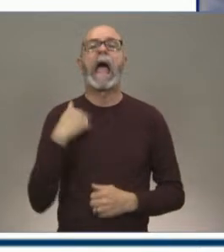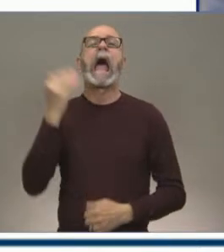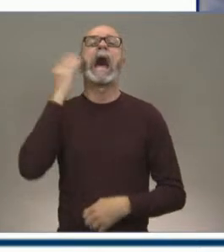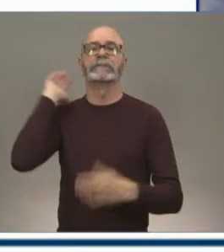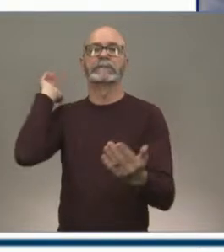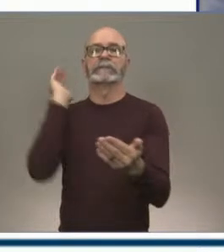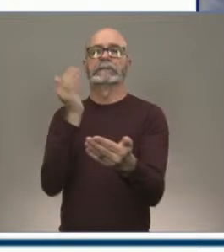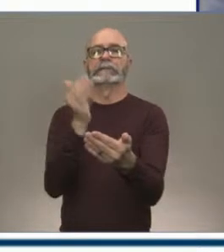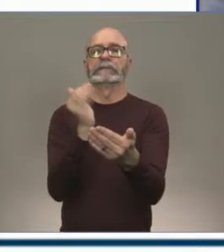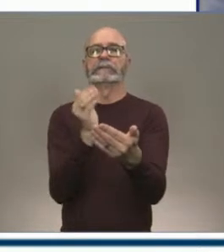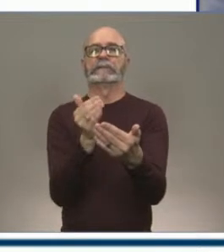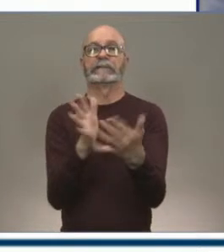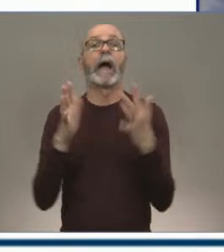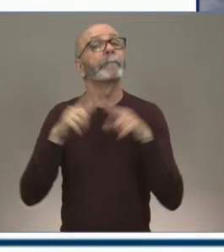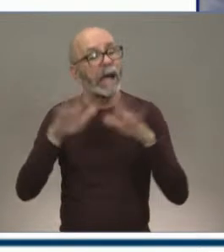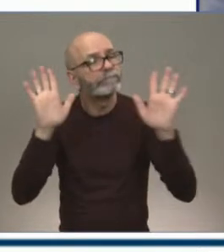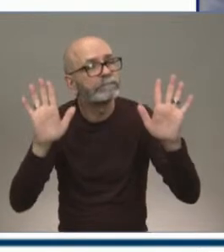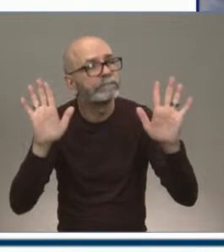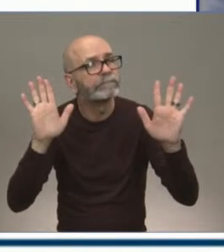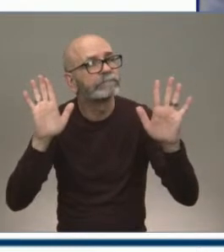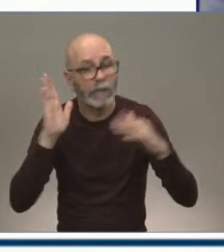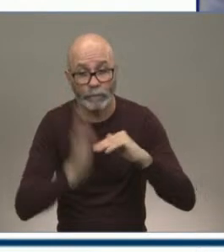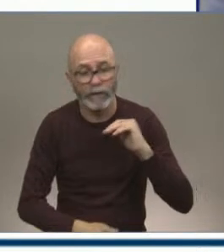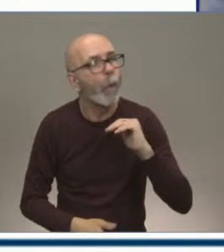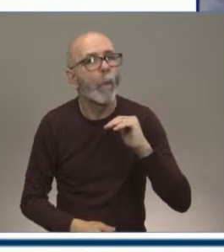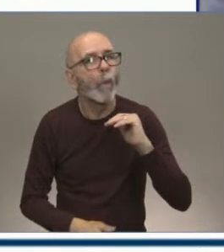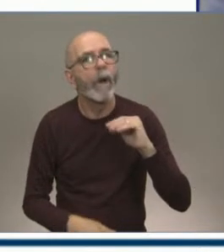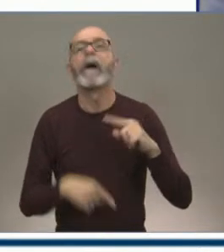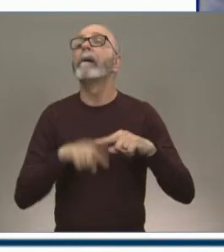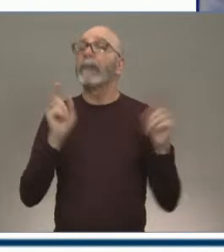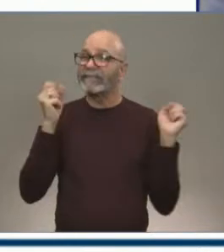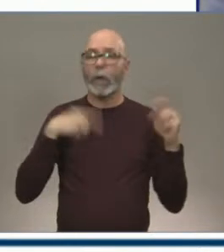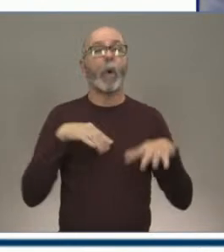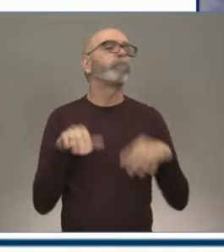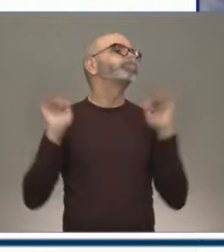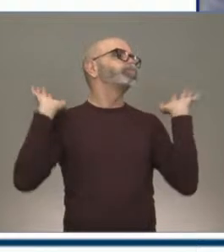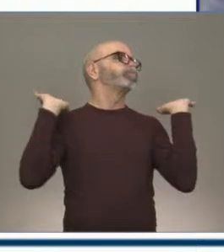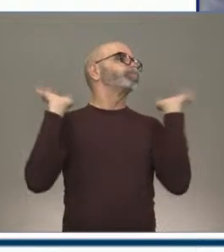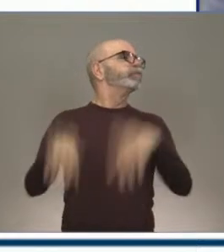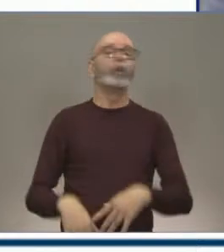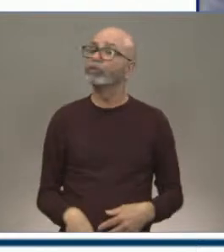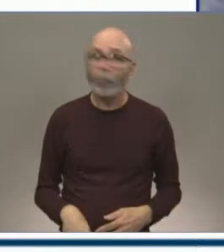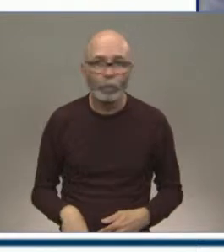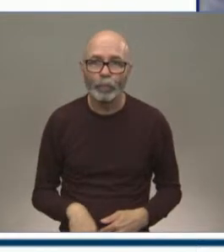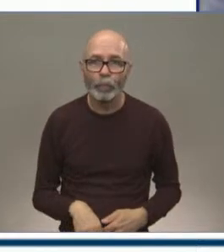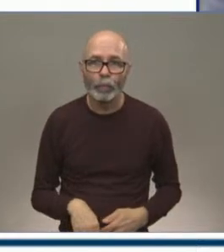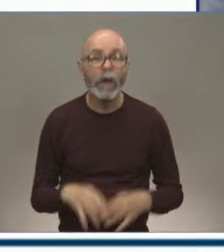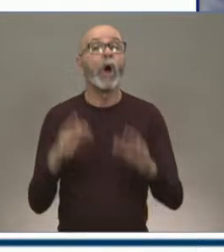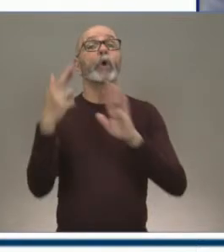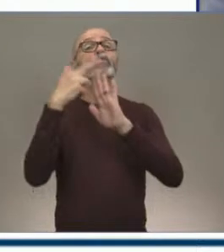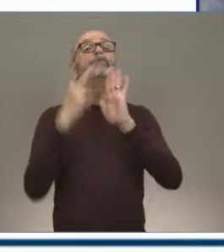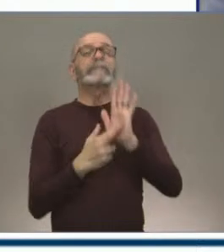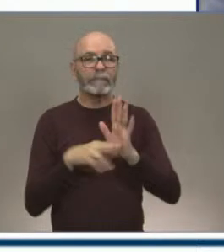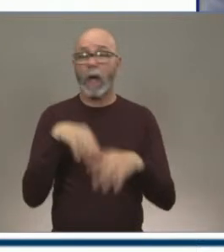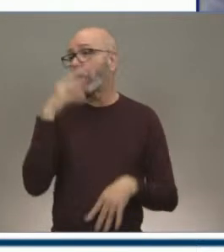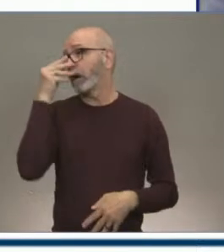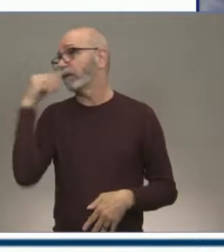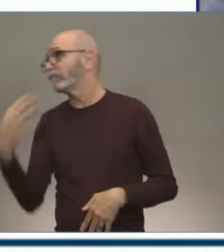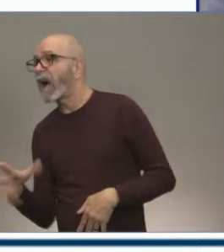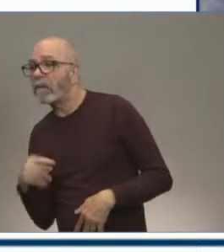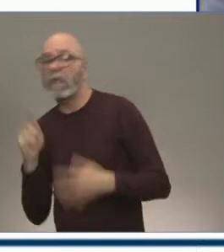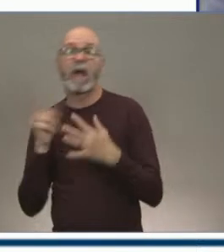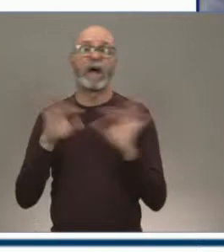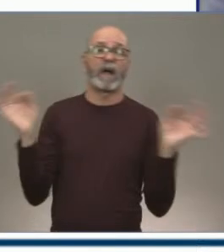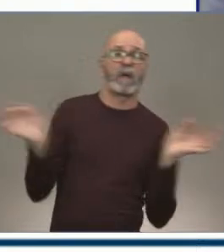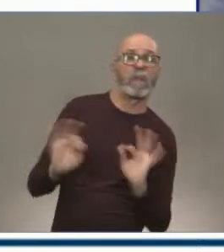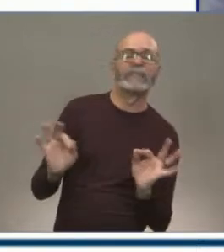but now's not the time to waver, not the time to forget public health protocols. Now's the time to embrace them and continue